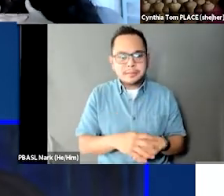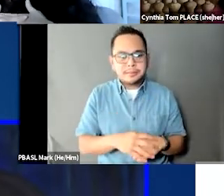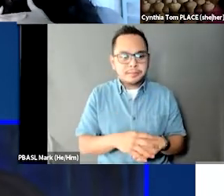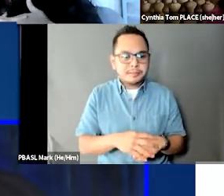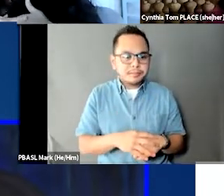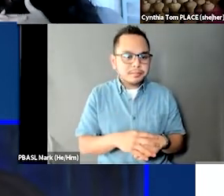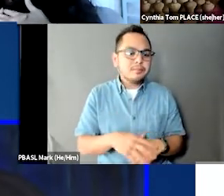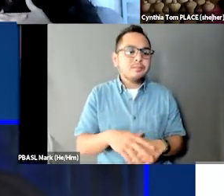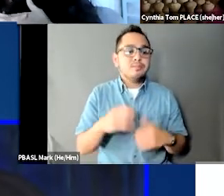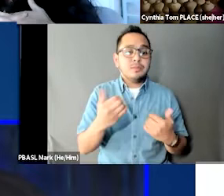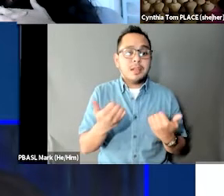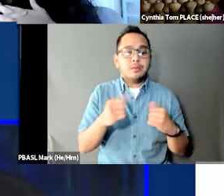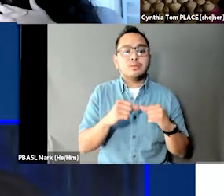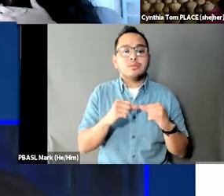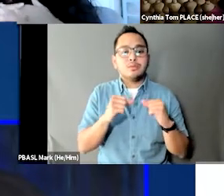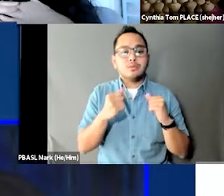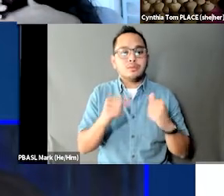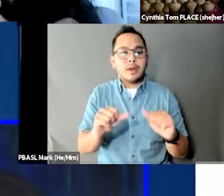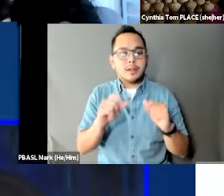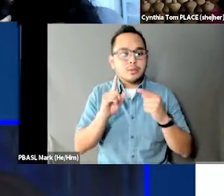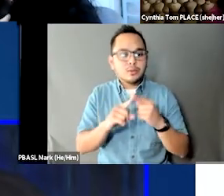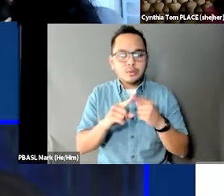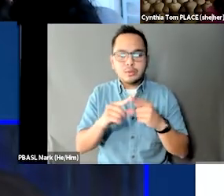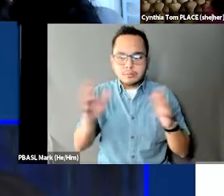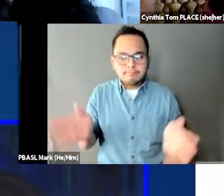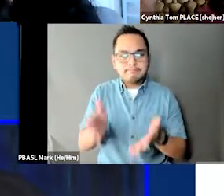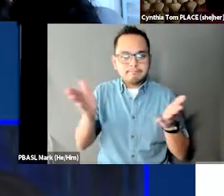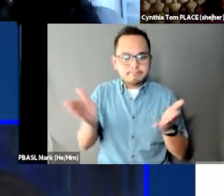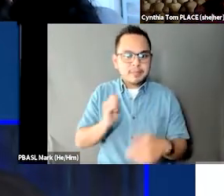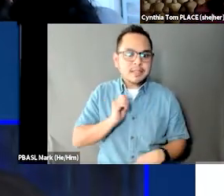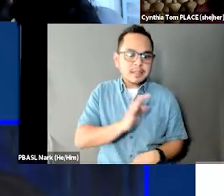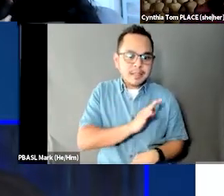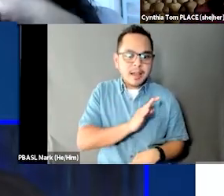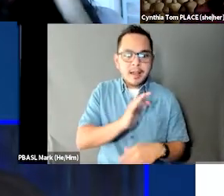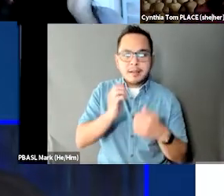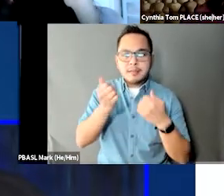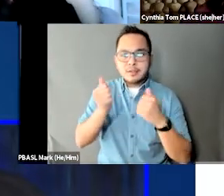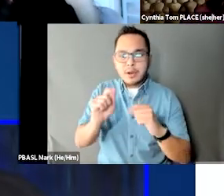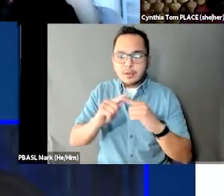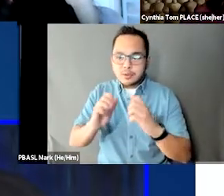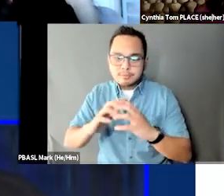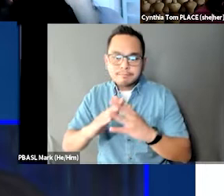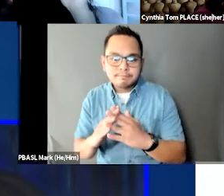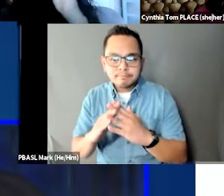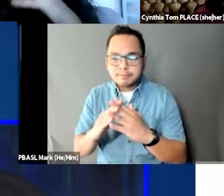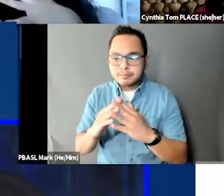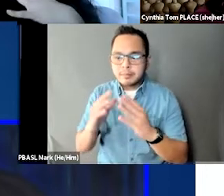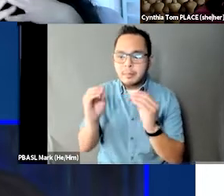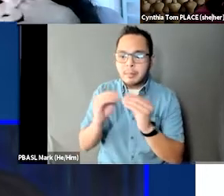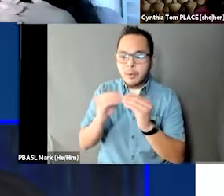so we pushed for internal trainings with Race Forward, both for our staff as well as our commissioners, who were the main decision